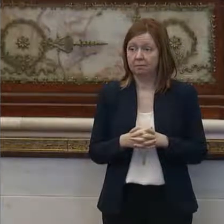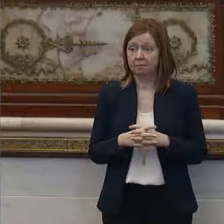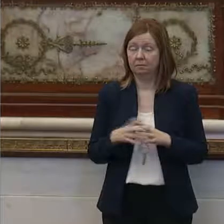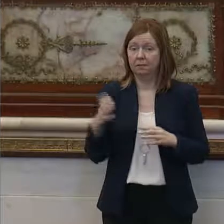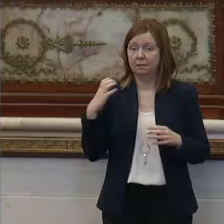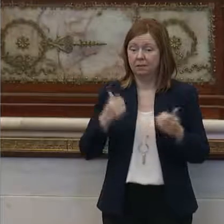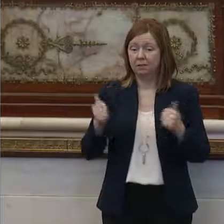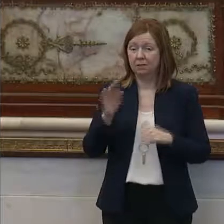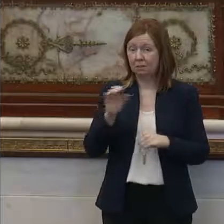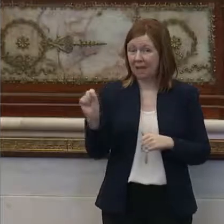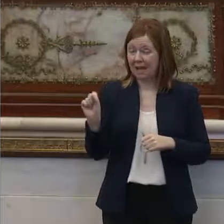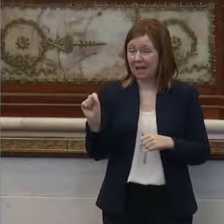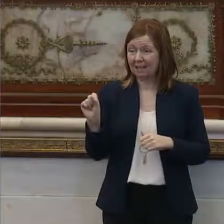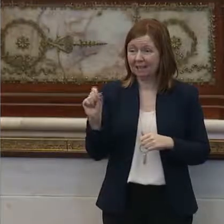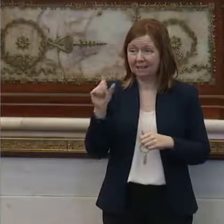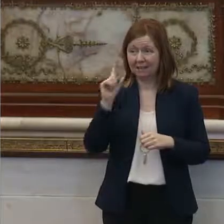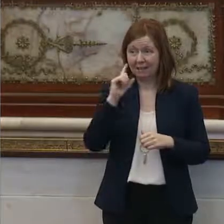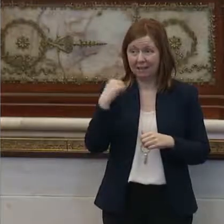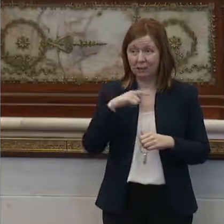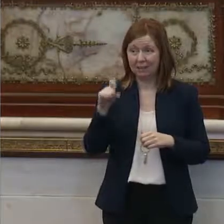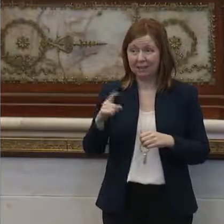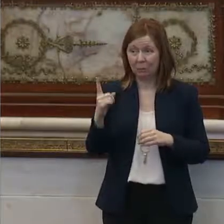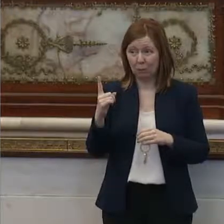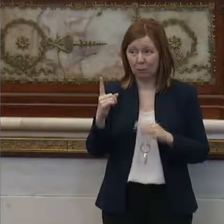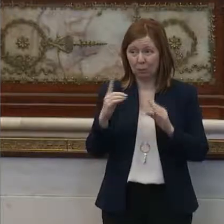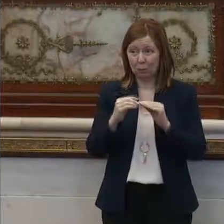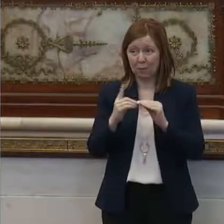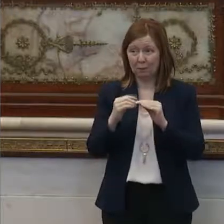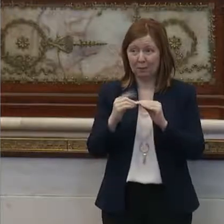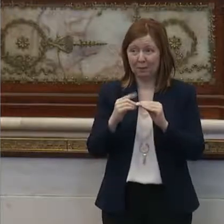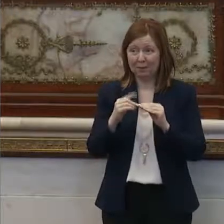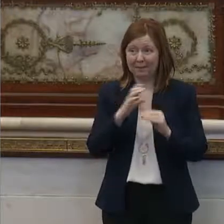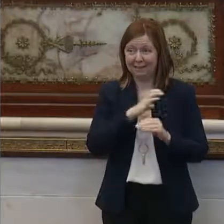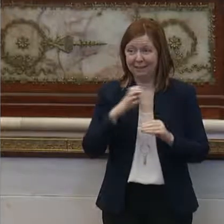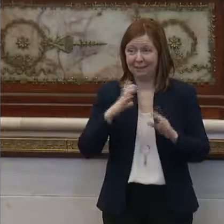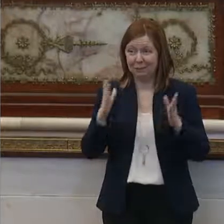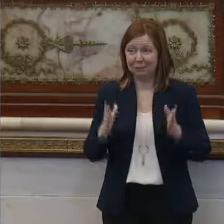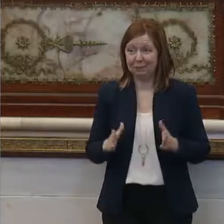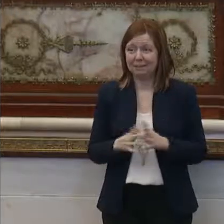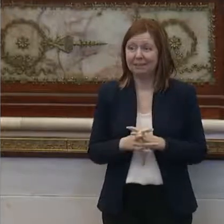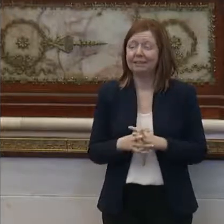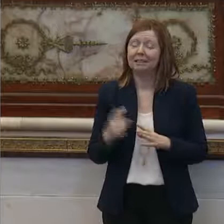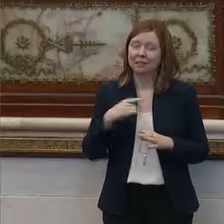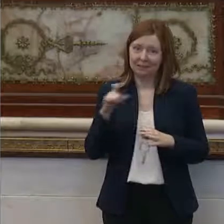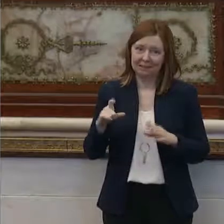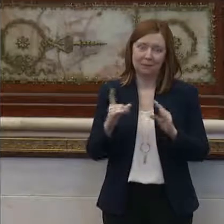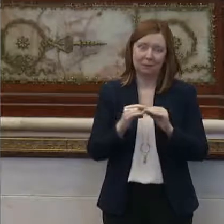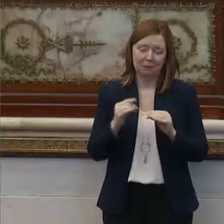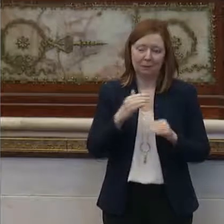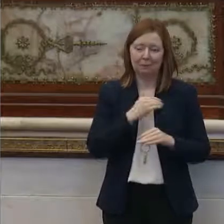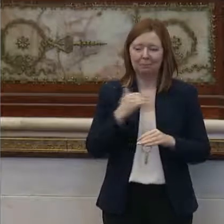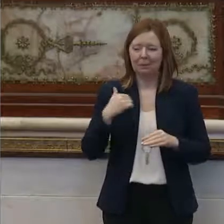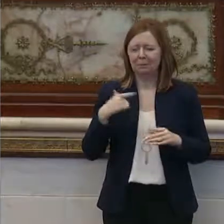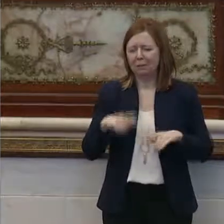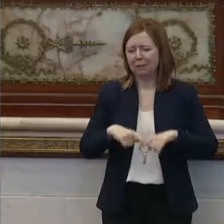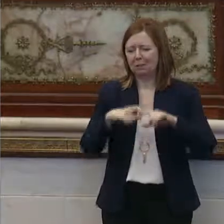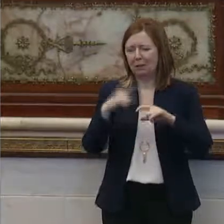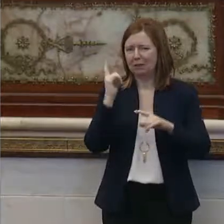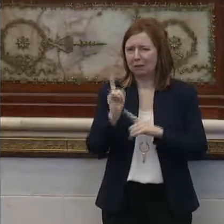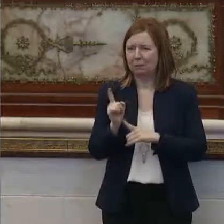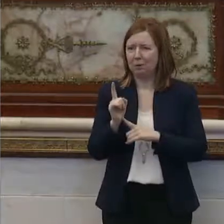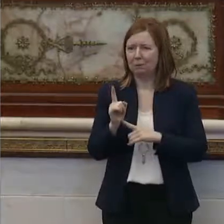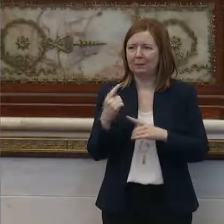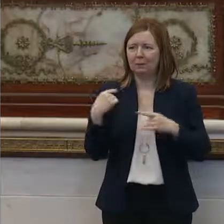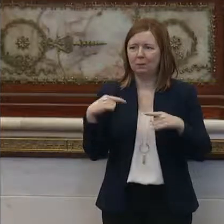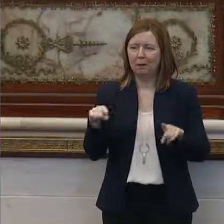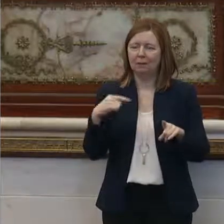Chair Bass, I believe we need one more council member. Yes, we need one more member. So we're going to pause for just a moment